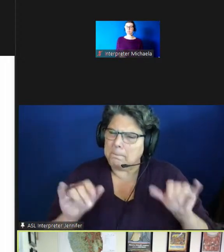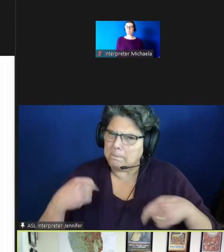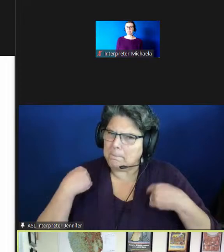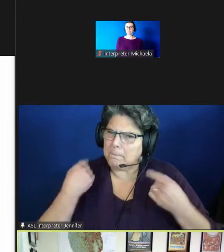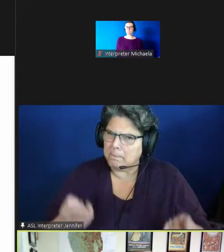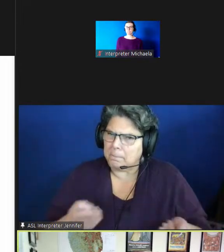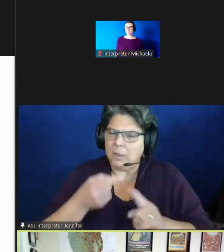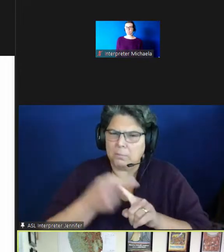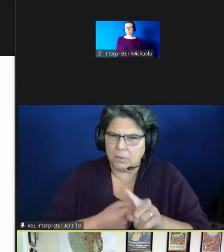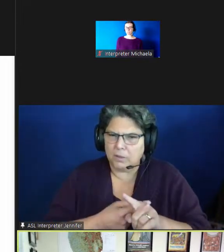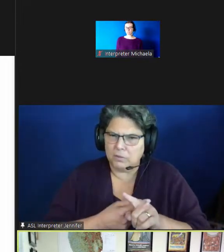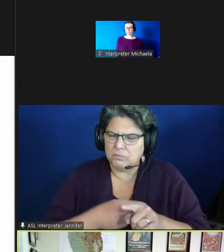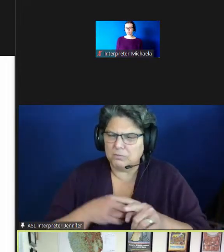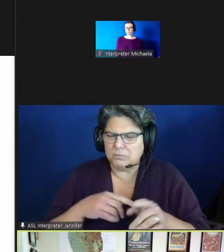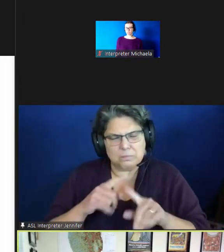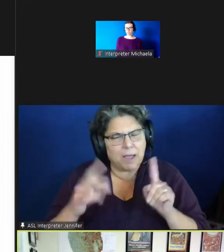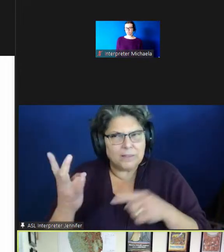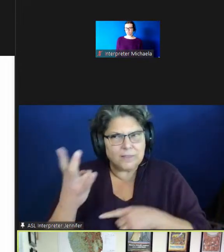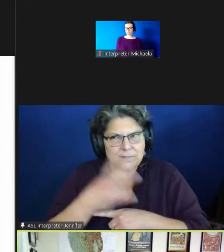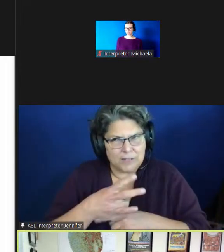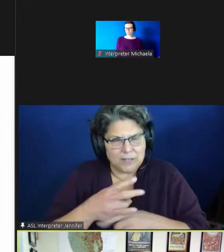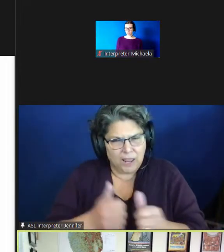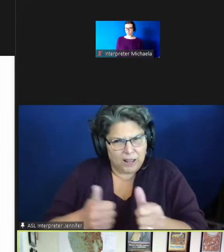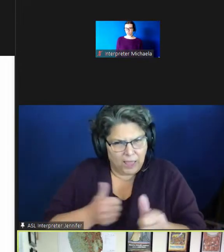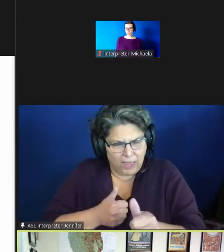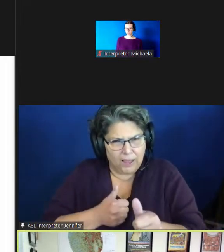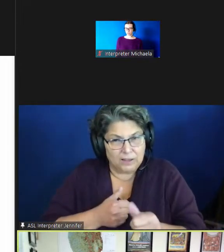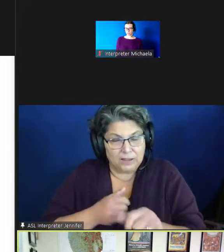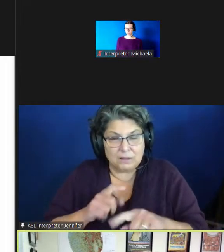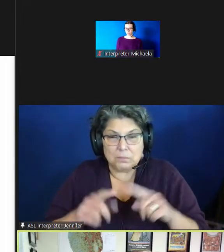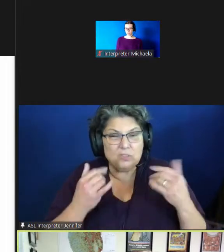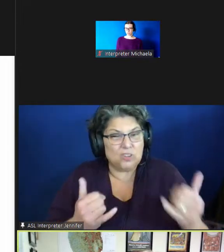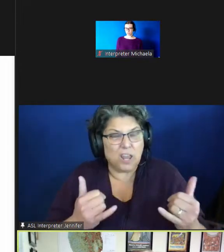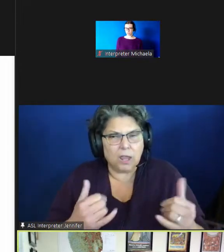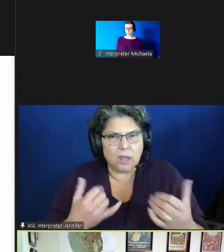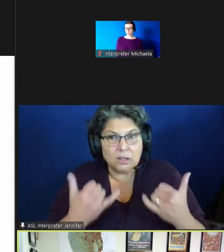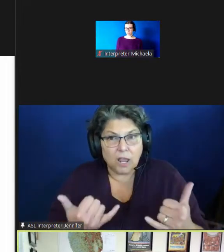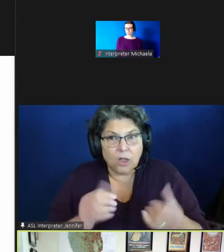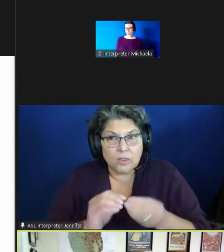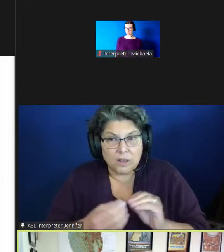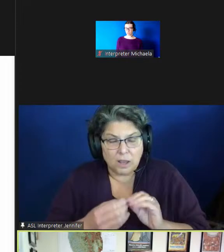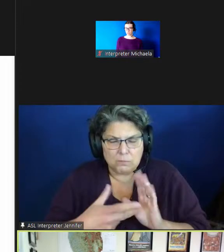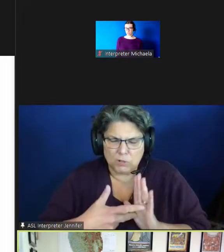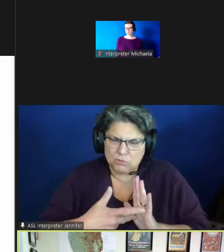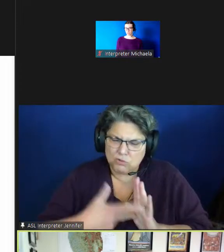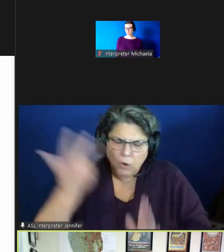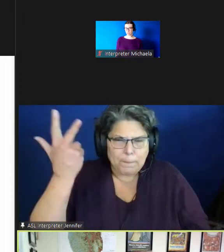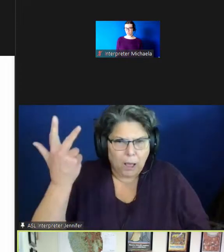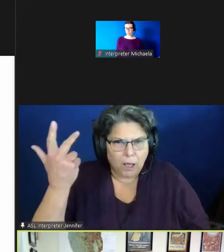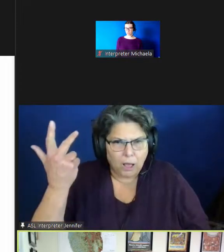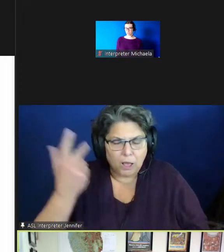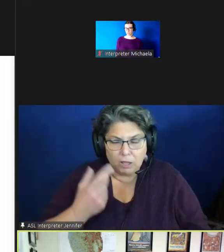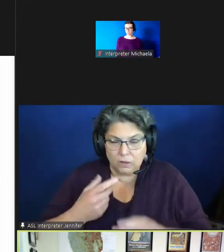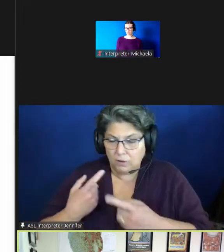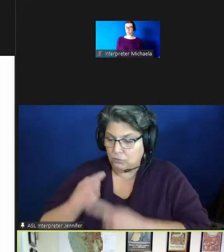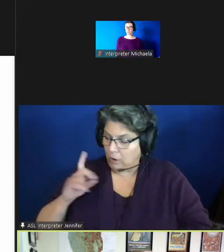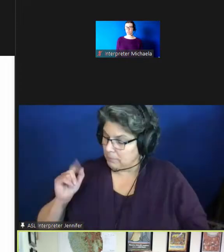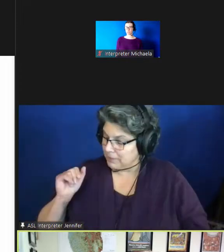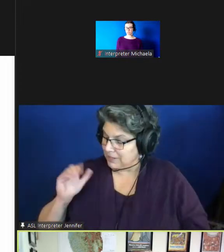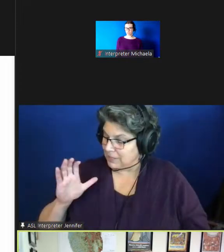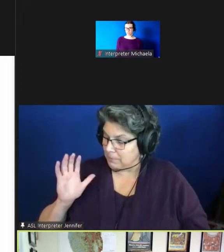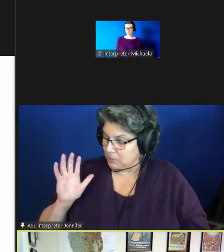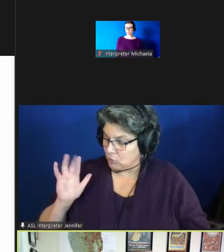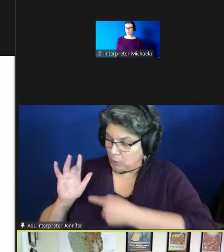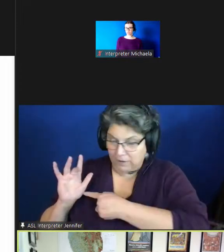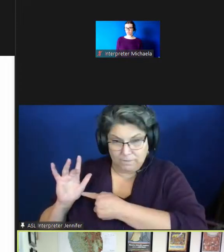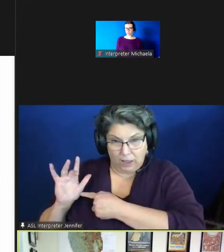7-day lag. But today, it has now tripled from the week ending December 25